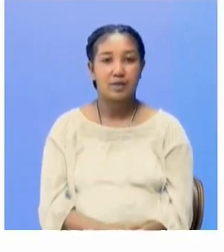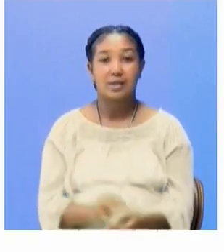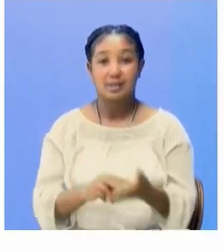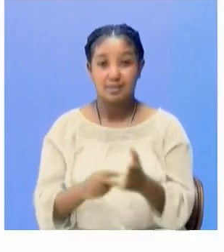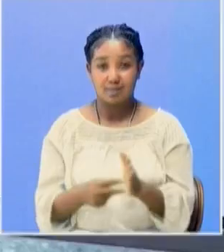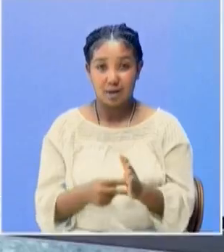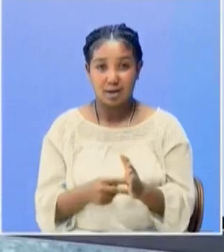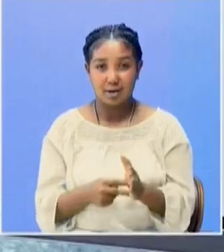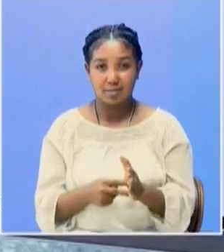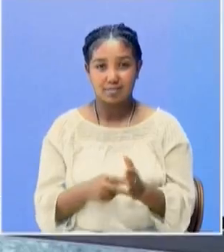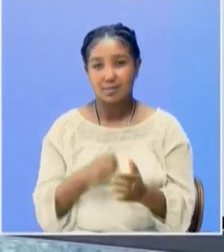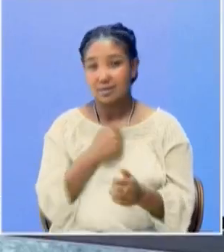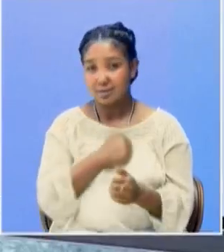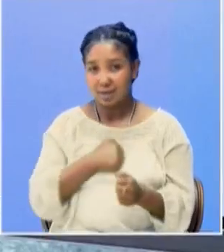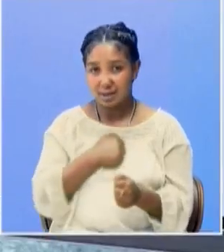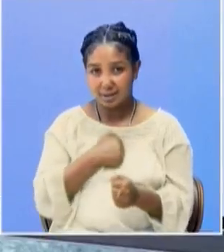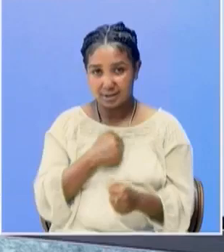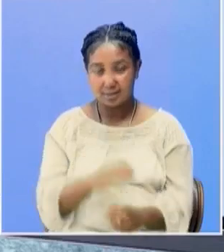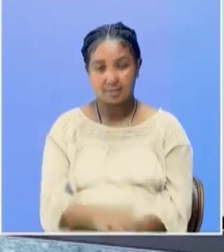means sadness.